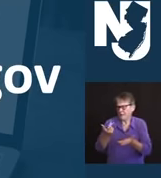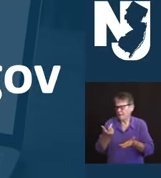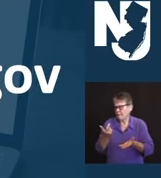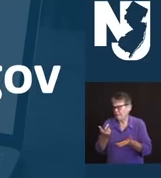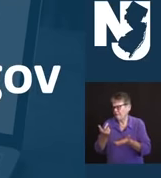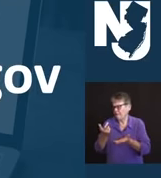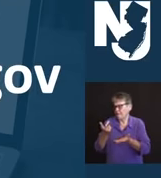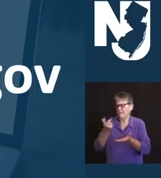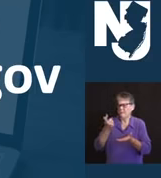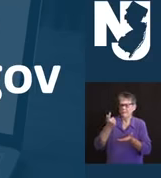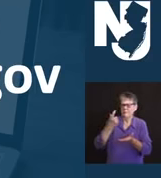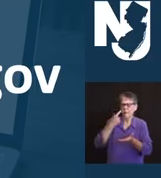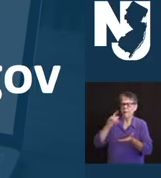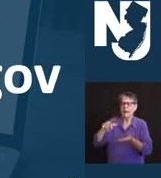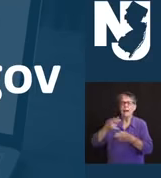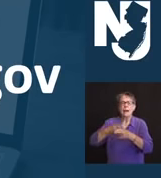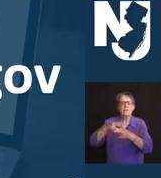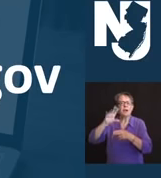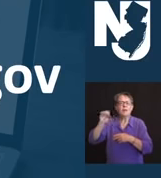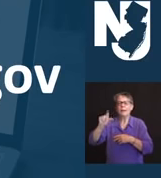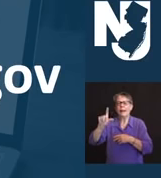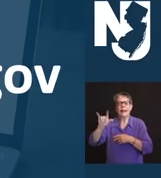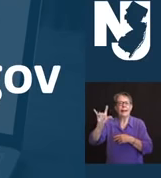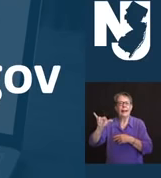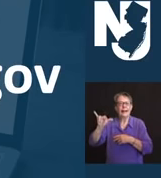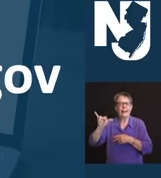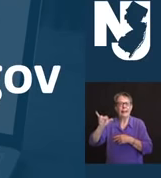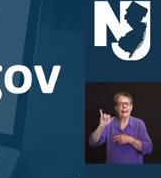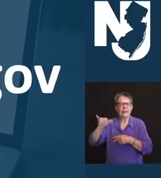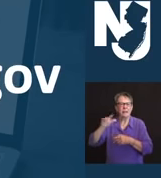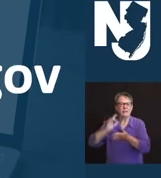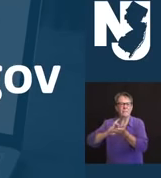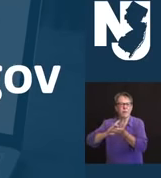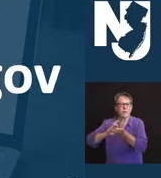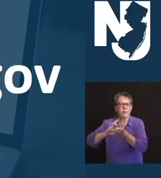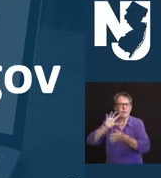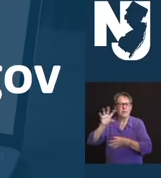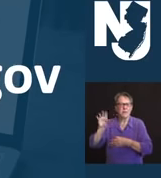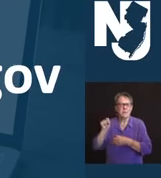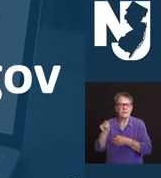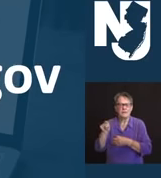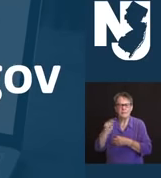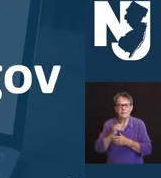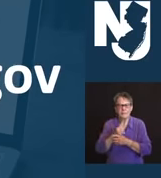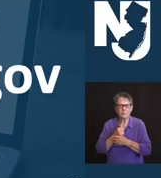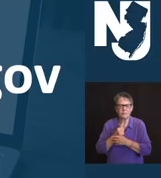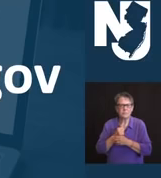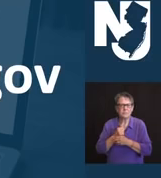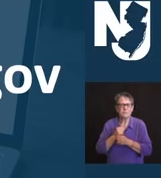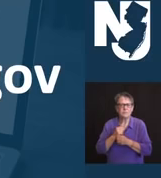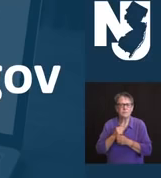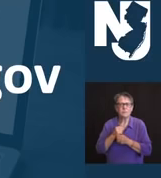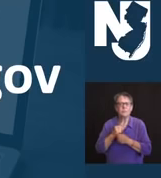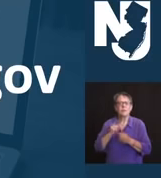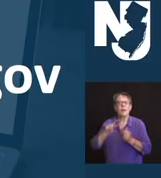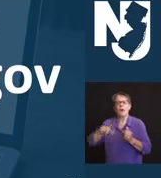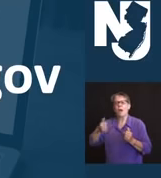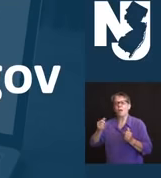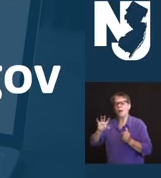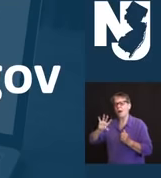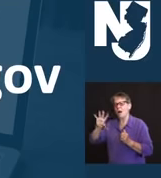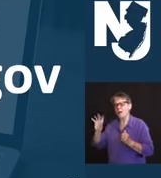Also, Judy and I and others got on the call at the end of the week with Dan O'Day. I'm not sure we said that, CEO of Gilead, and talked about remdesivir